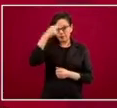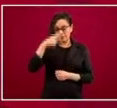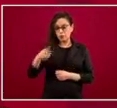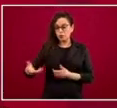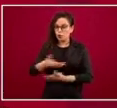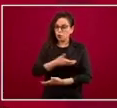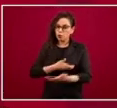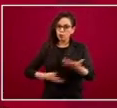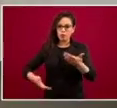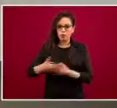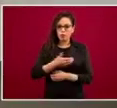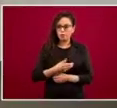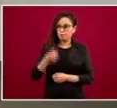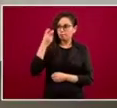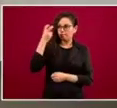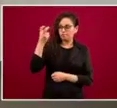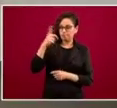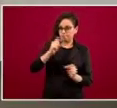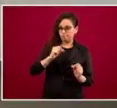The governor of Mexico City,